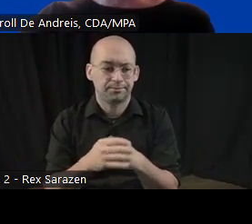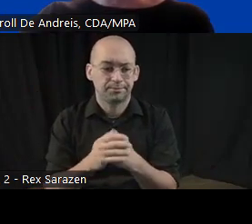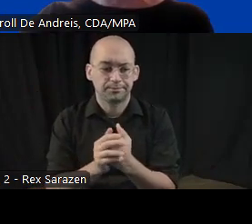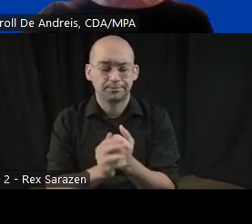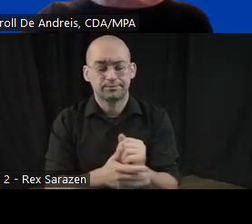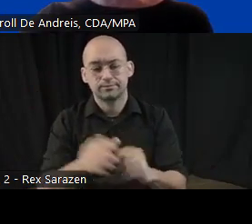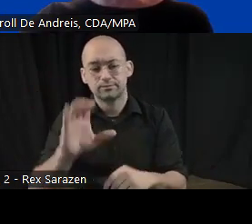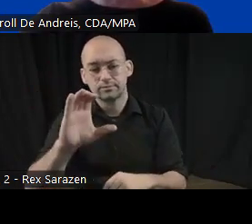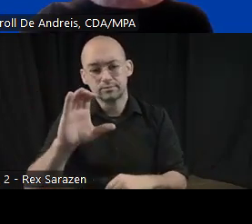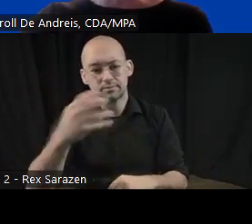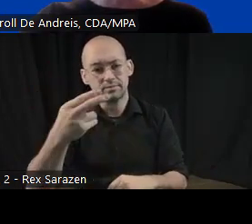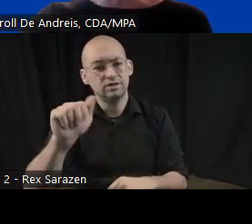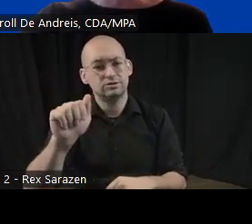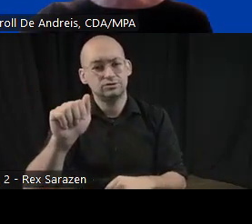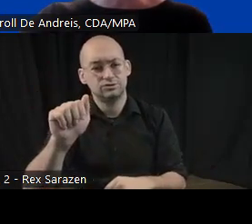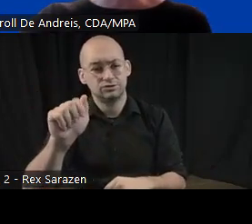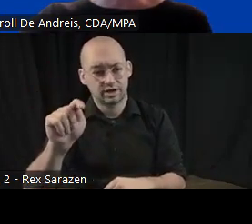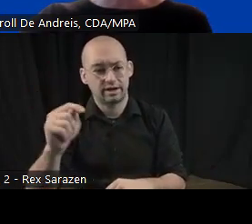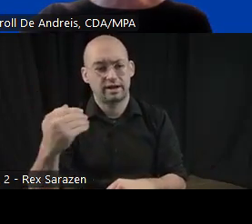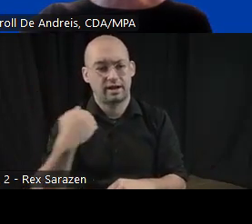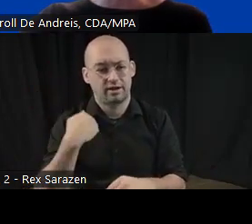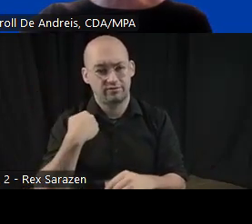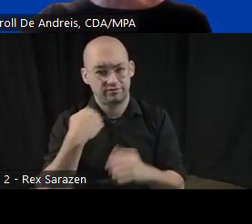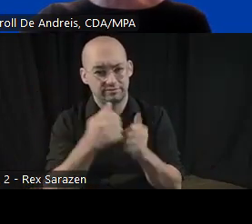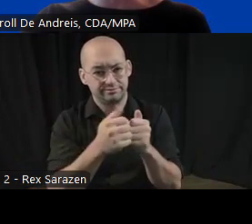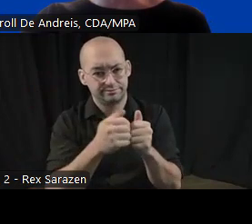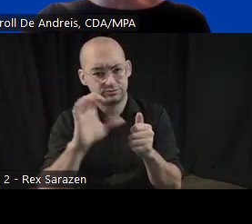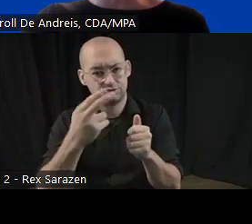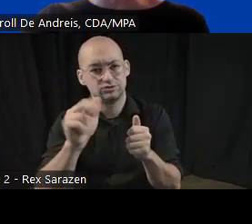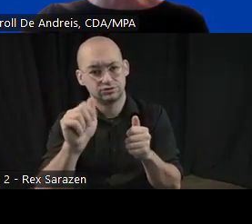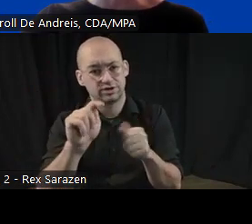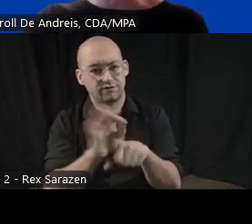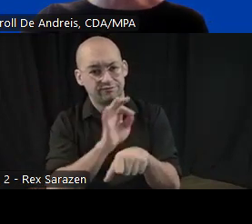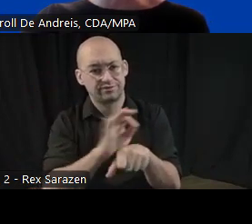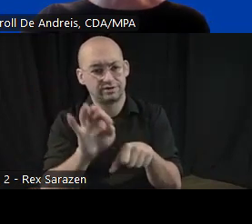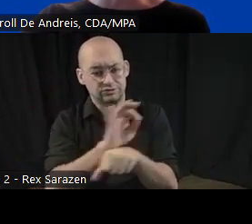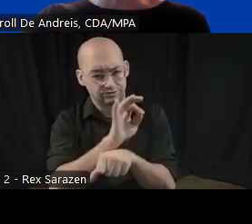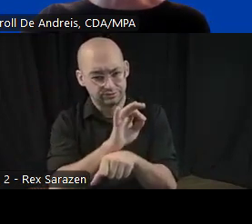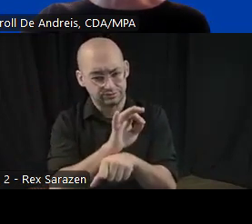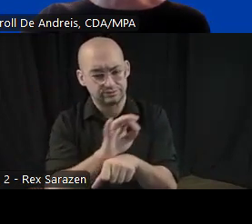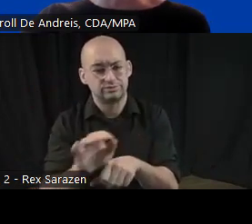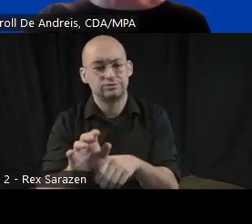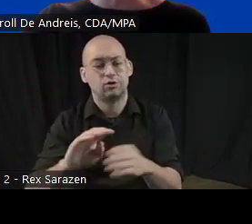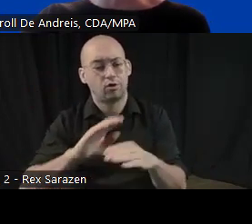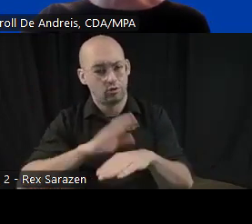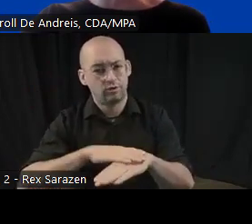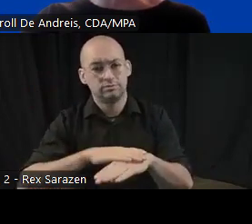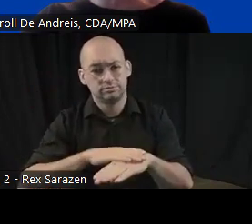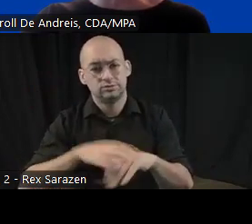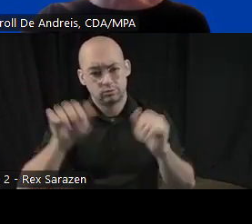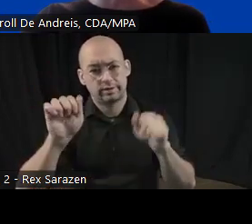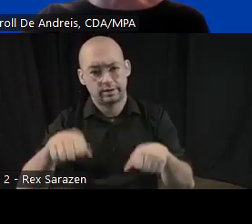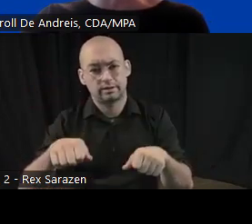The virtual meeting operations, the chat function is enabled for committee members and our